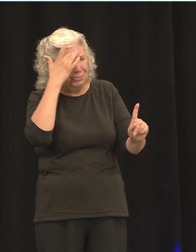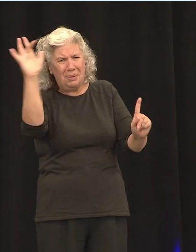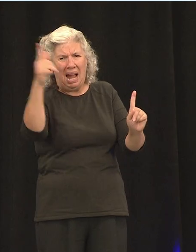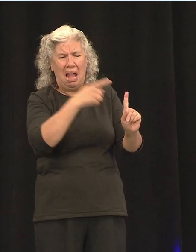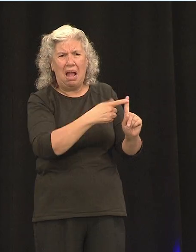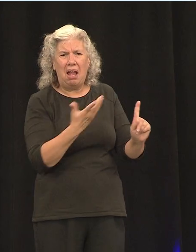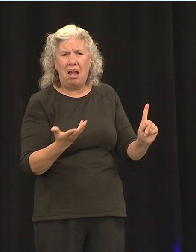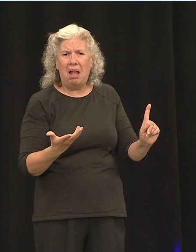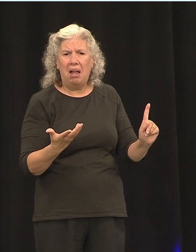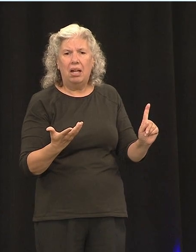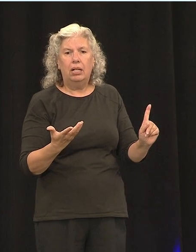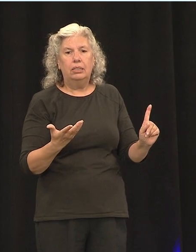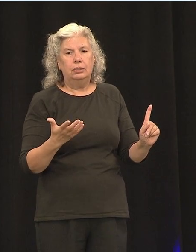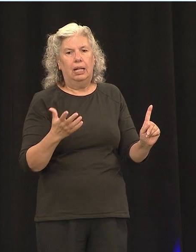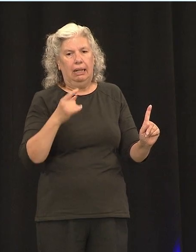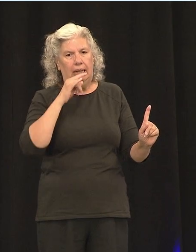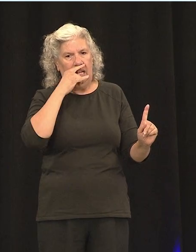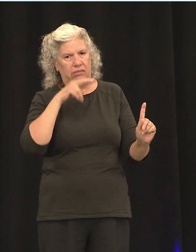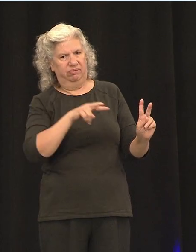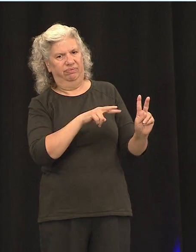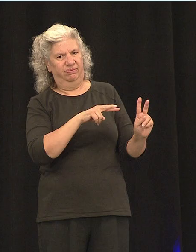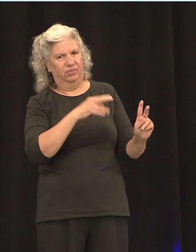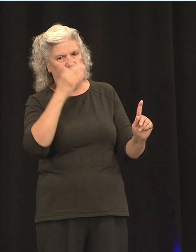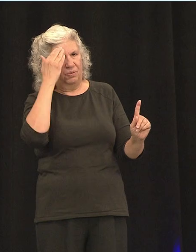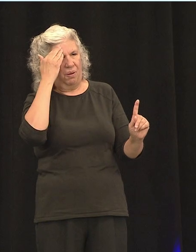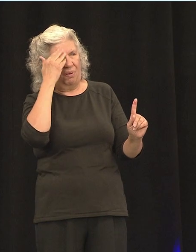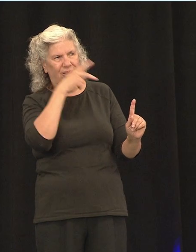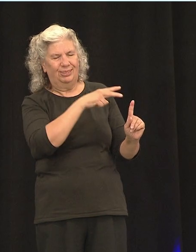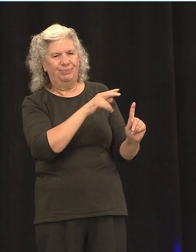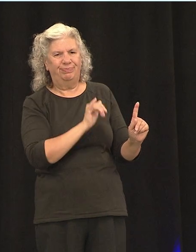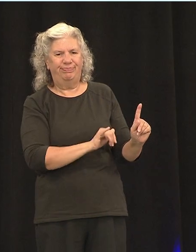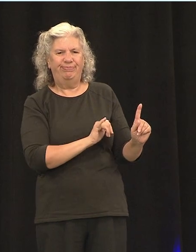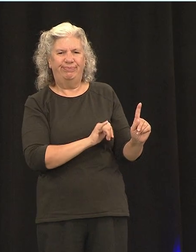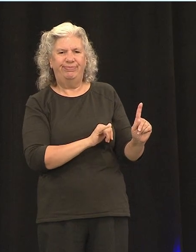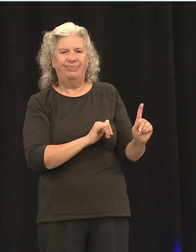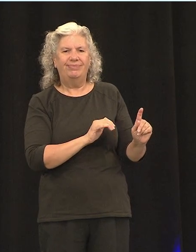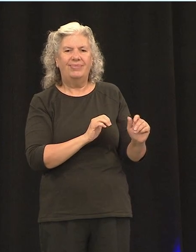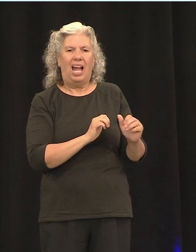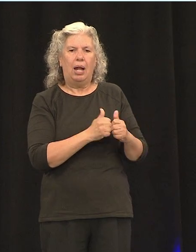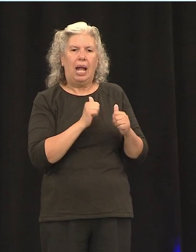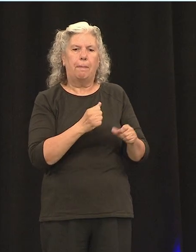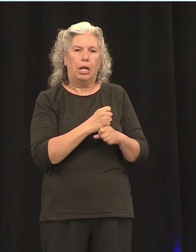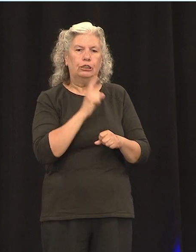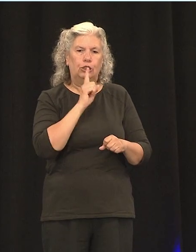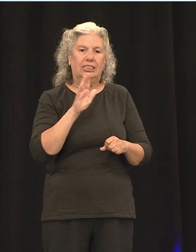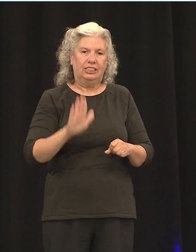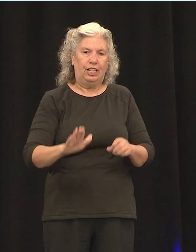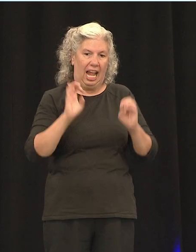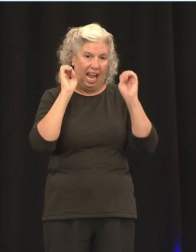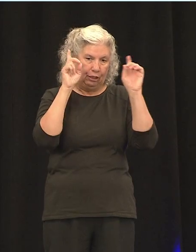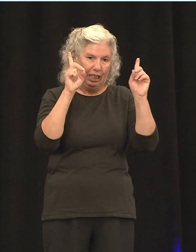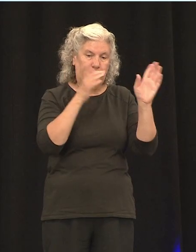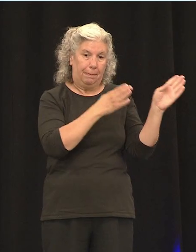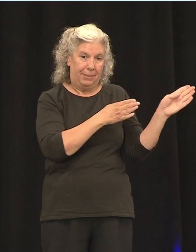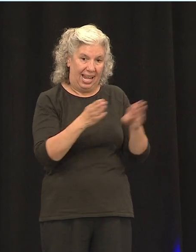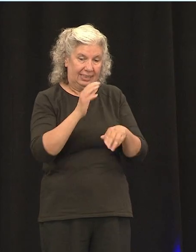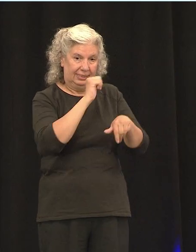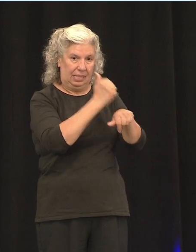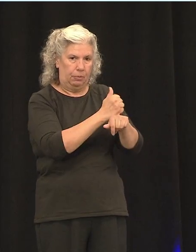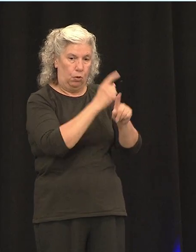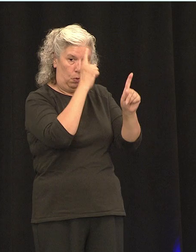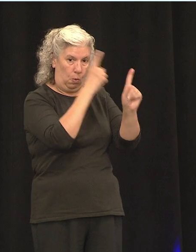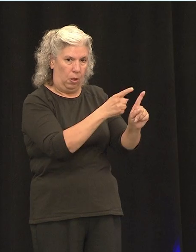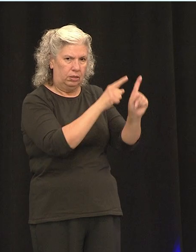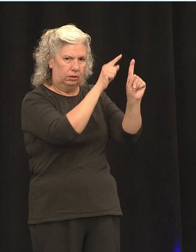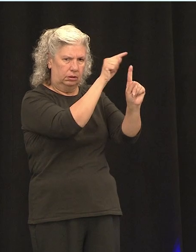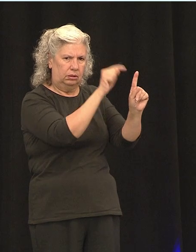and it's how do you make sure that the goals that are on an education plan are, really,